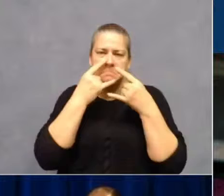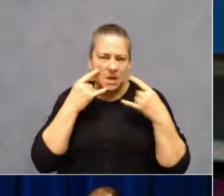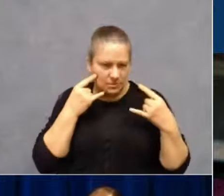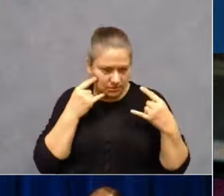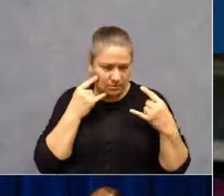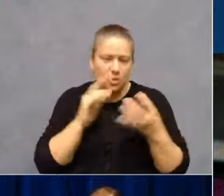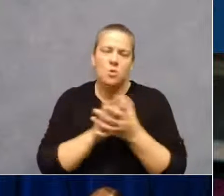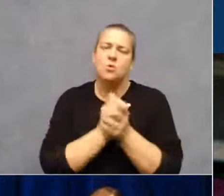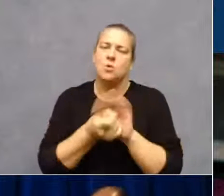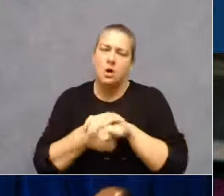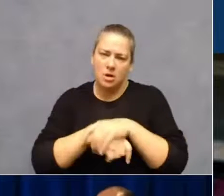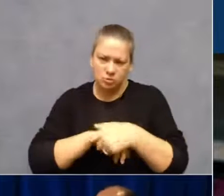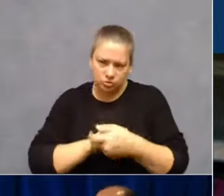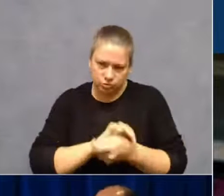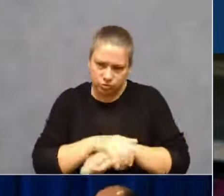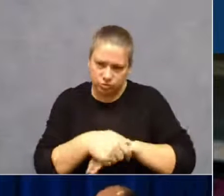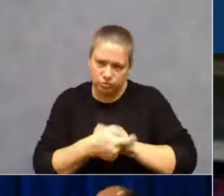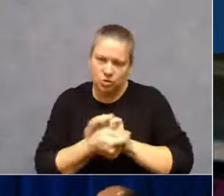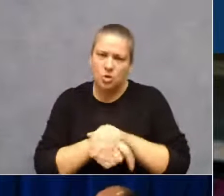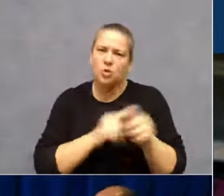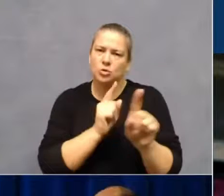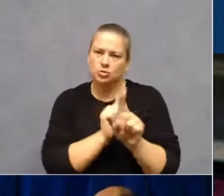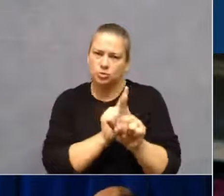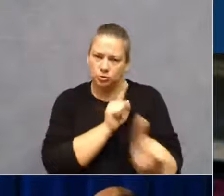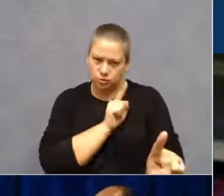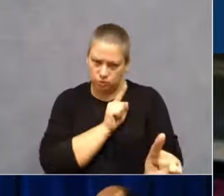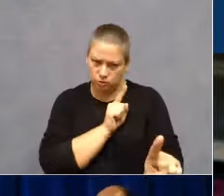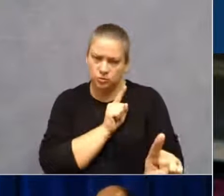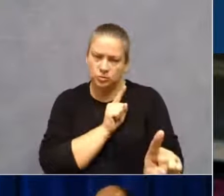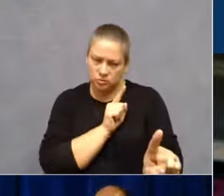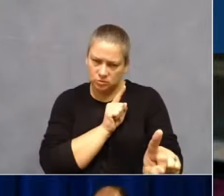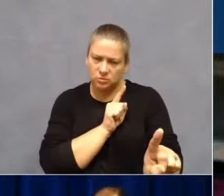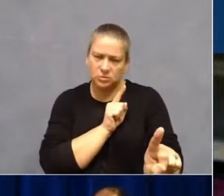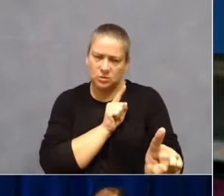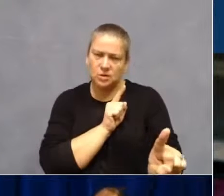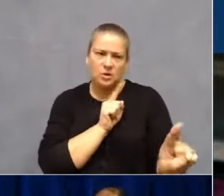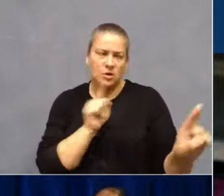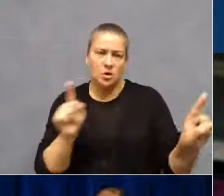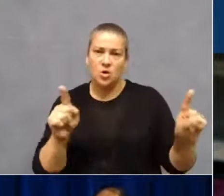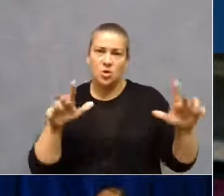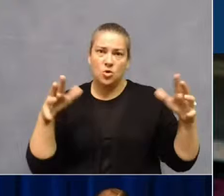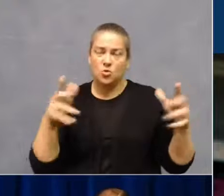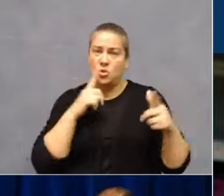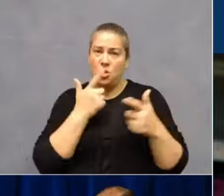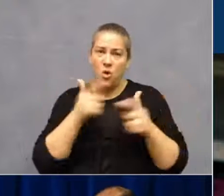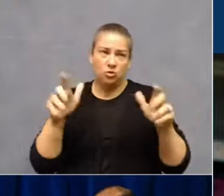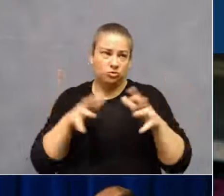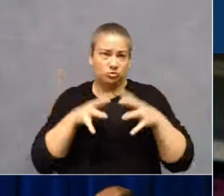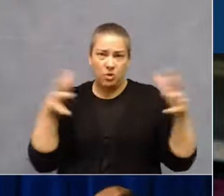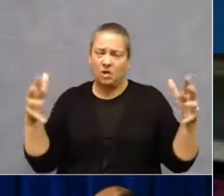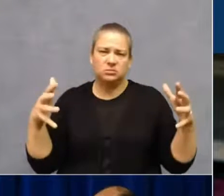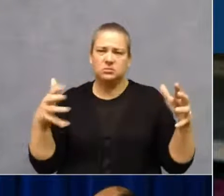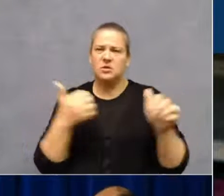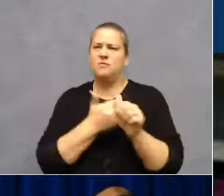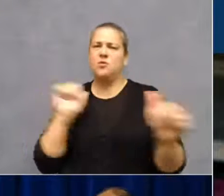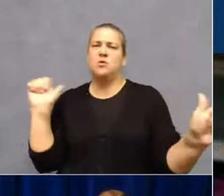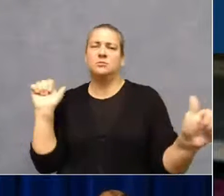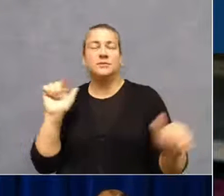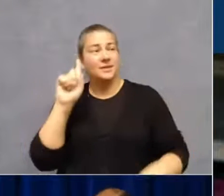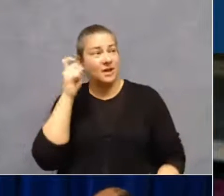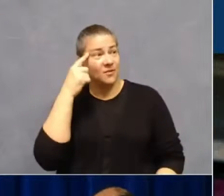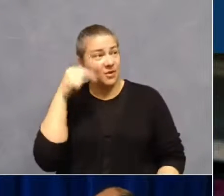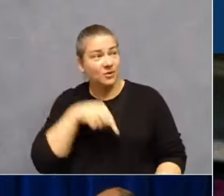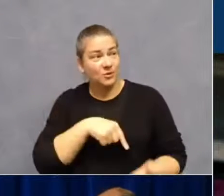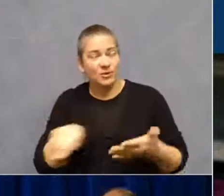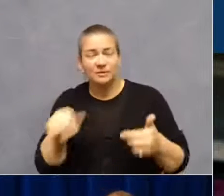hands. Social distance. Stay away from large crowds. Governor, it's been a good week so far. I'll turn